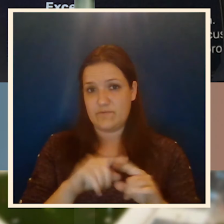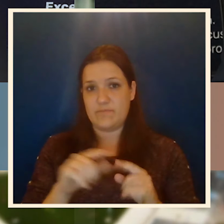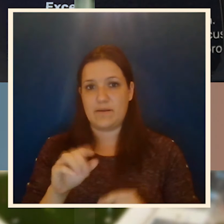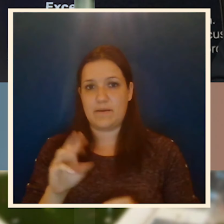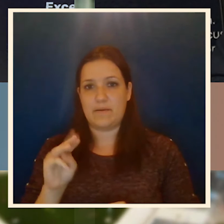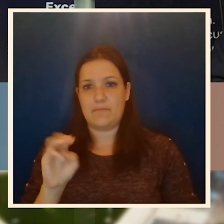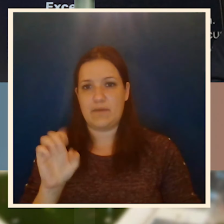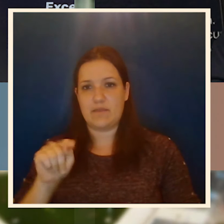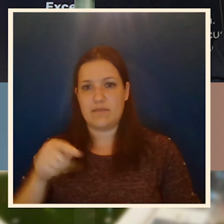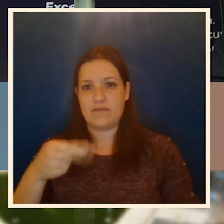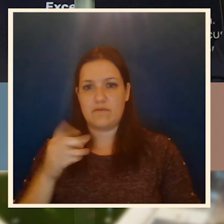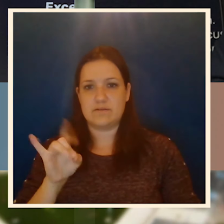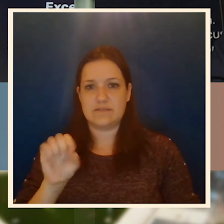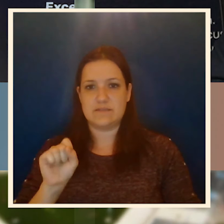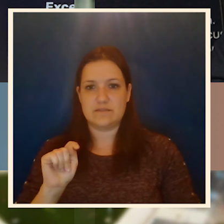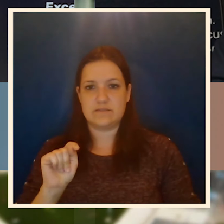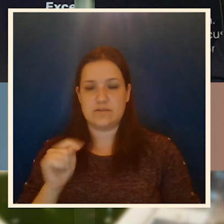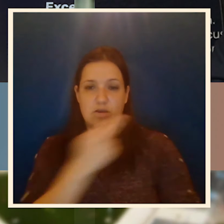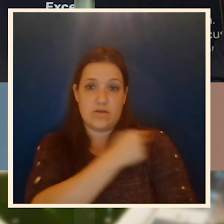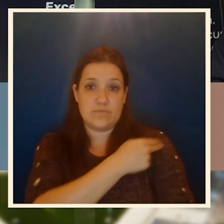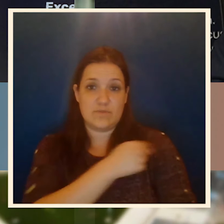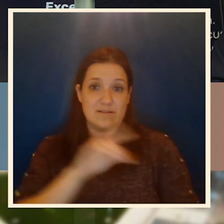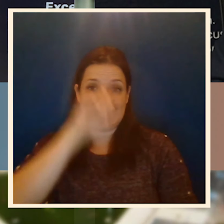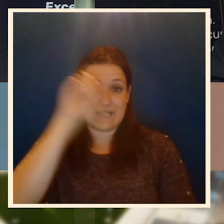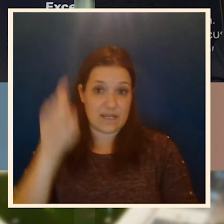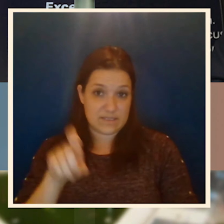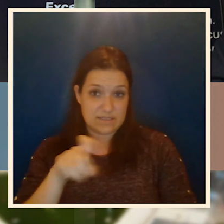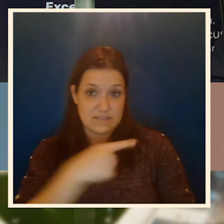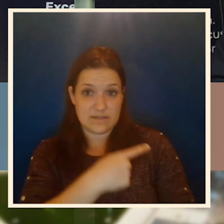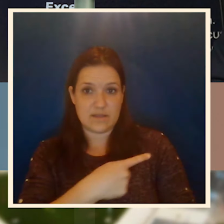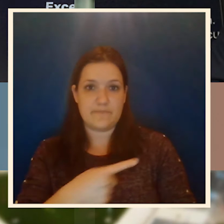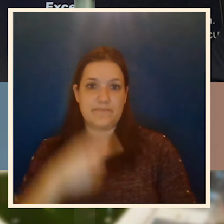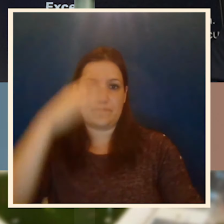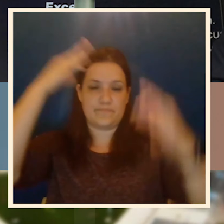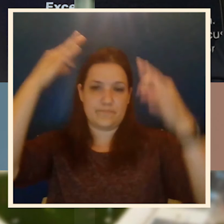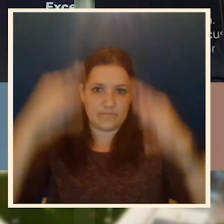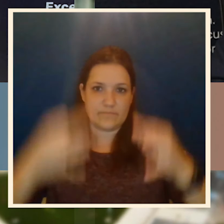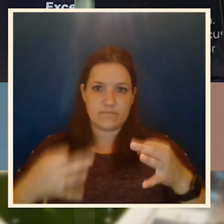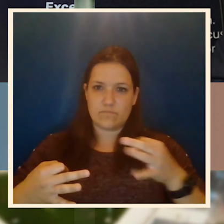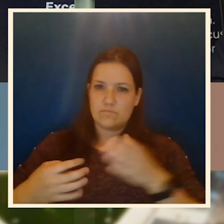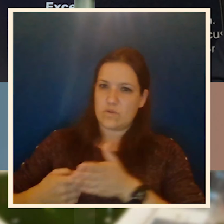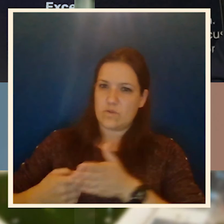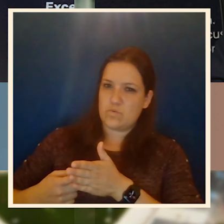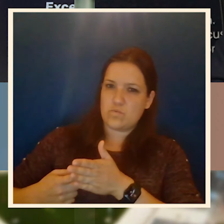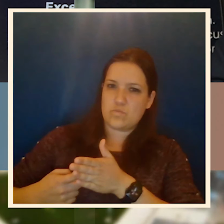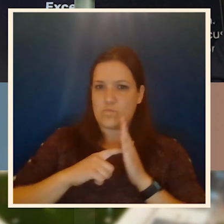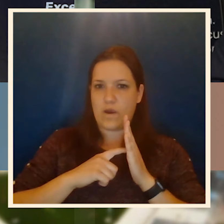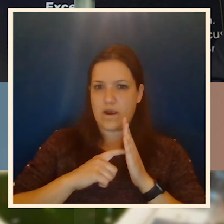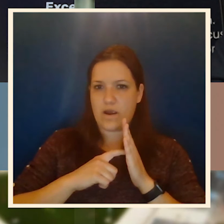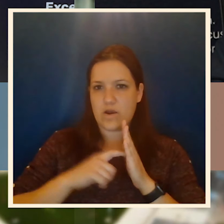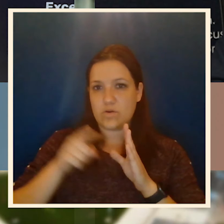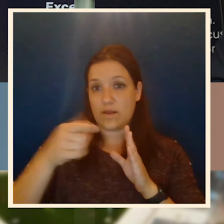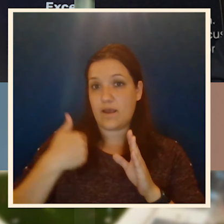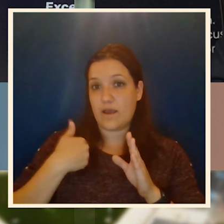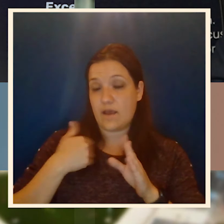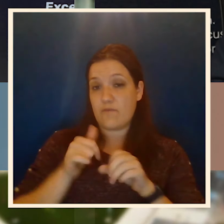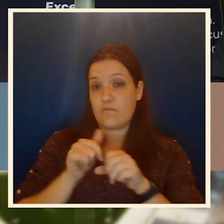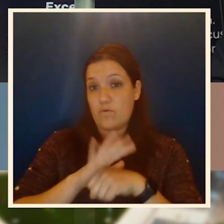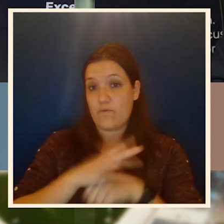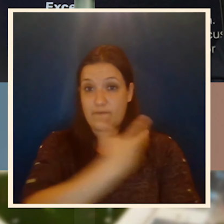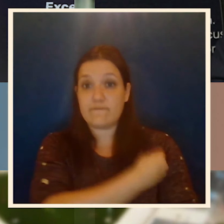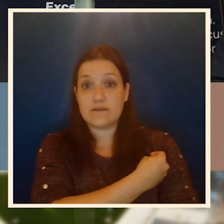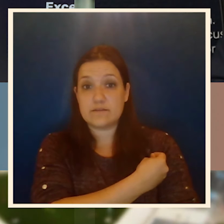We have a tremendous amount of history around the flu vaccines. But Methodist Hospital in Texas